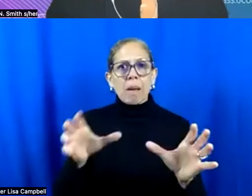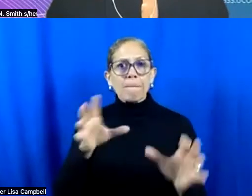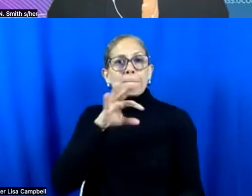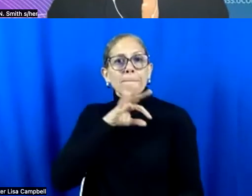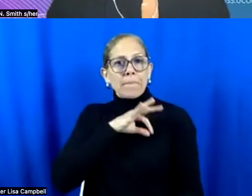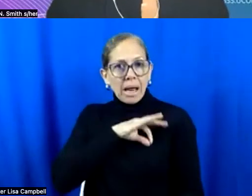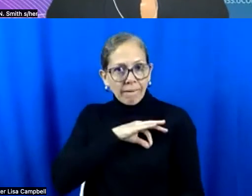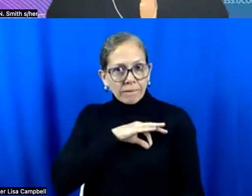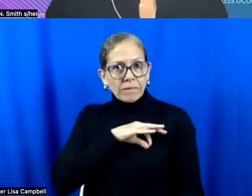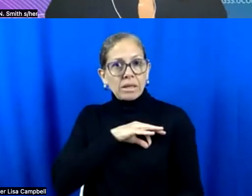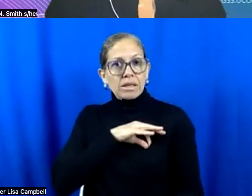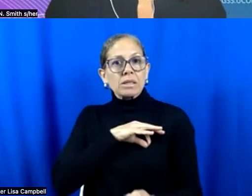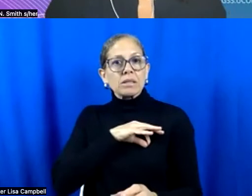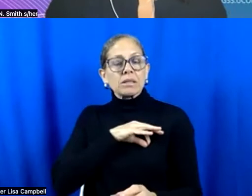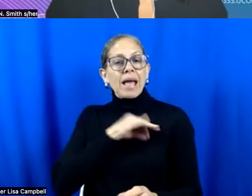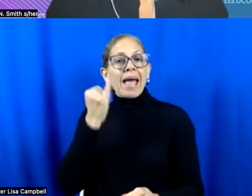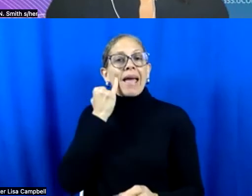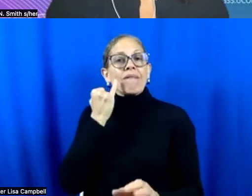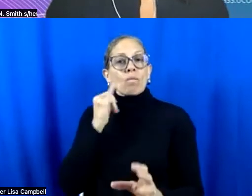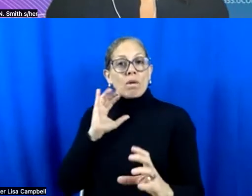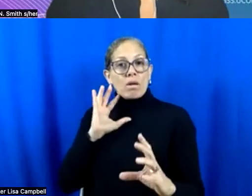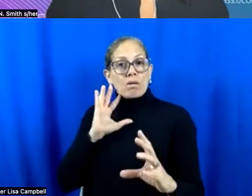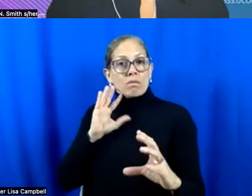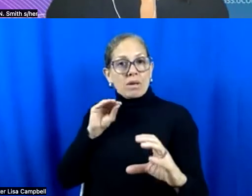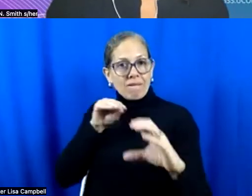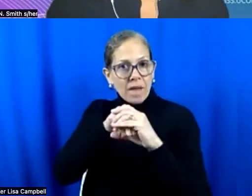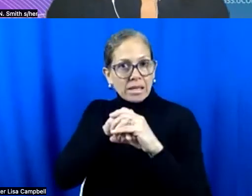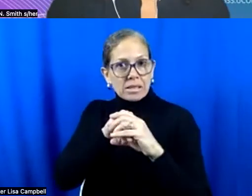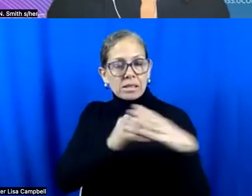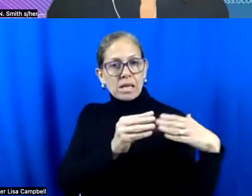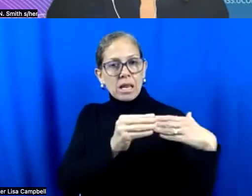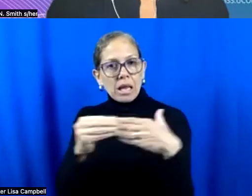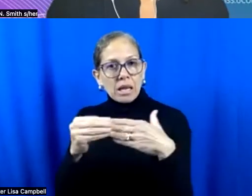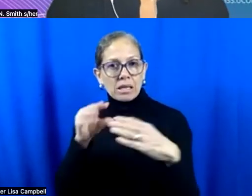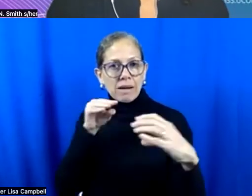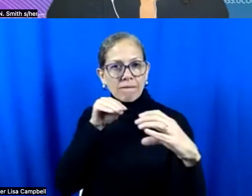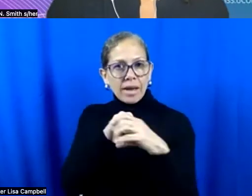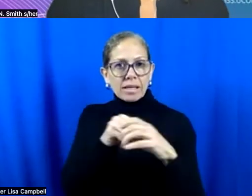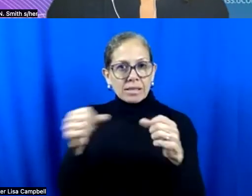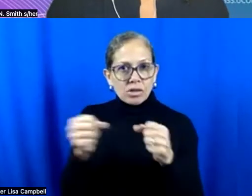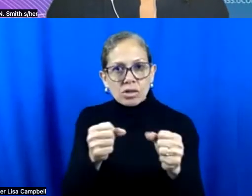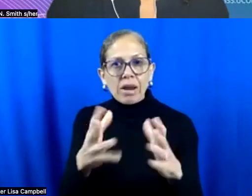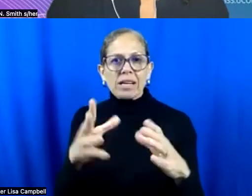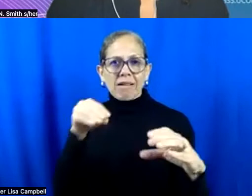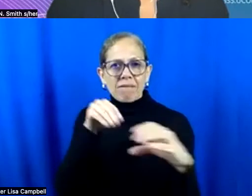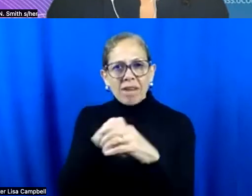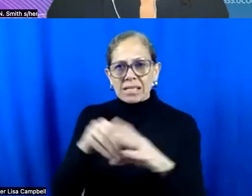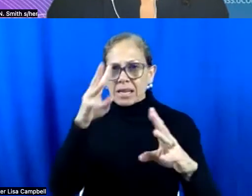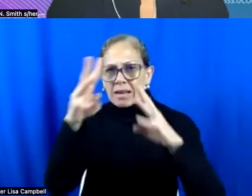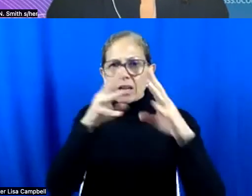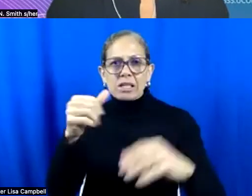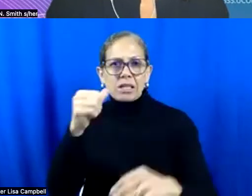we really invest in leadership, invest in strategies, invest in the innovation of Black women and girls and